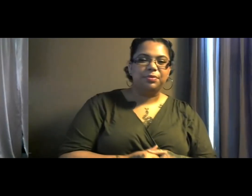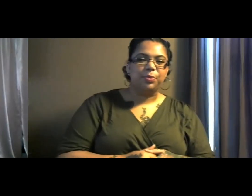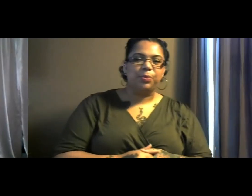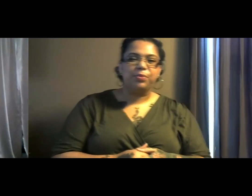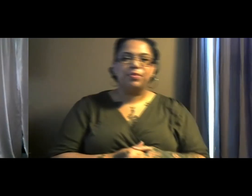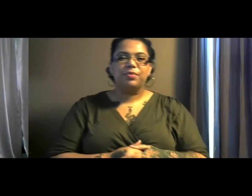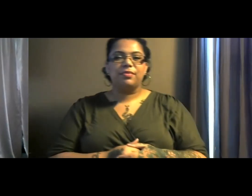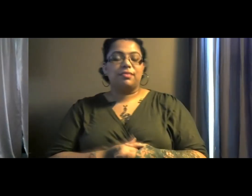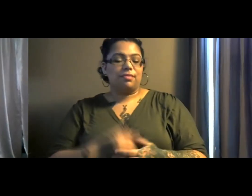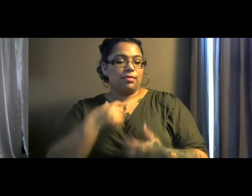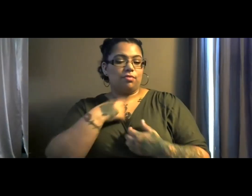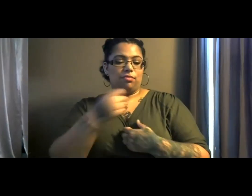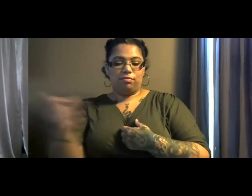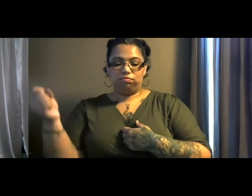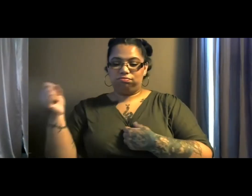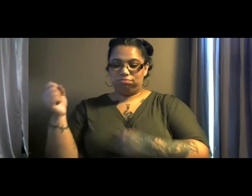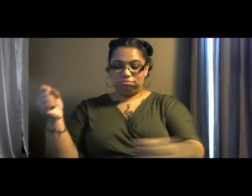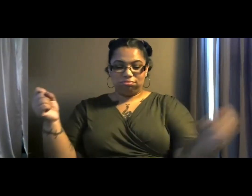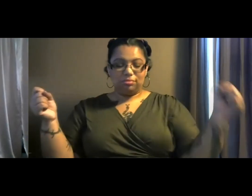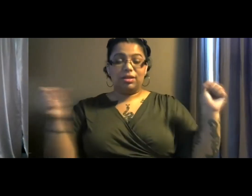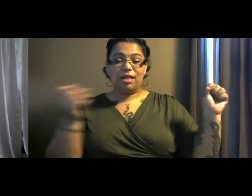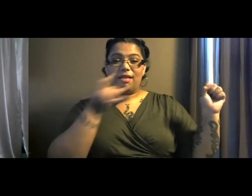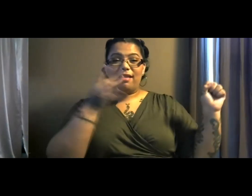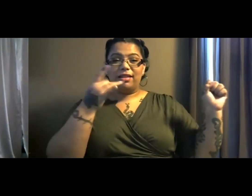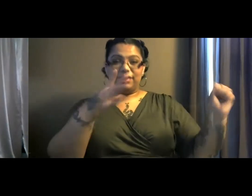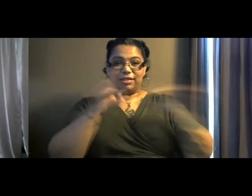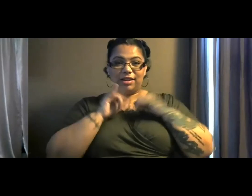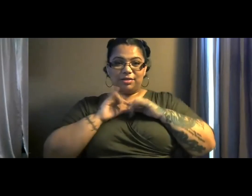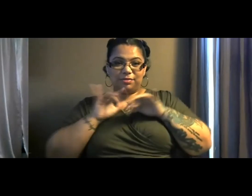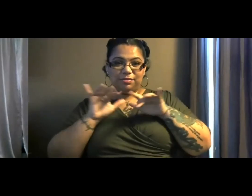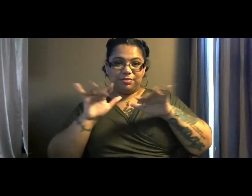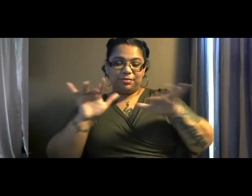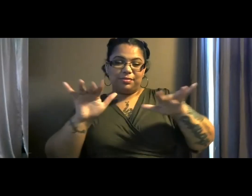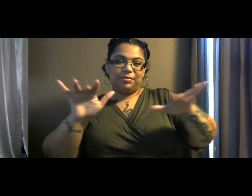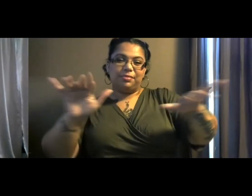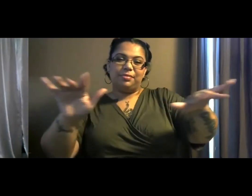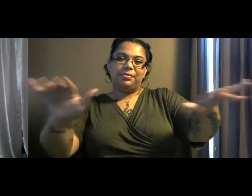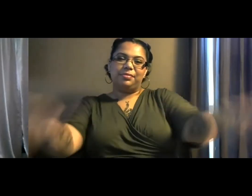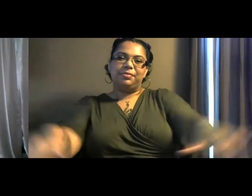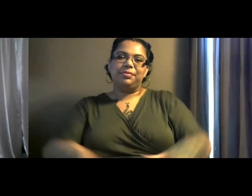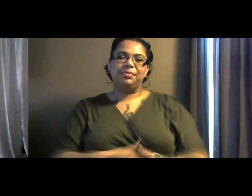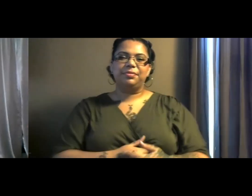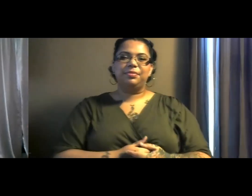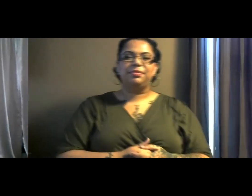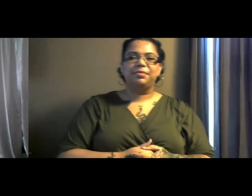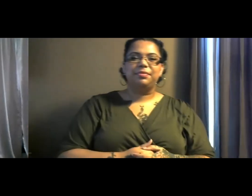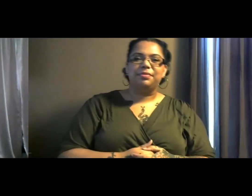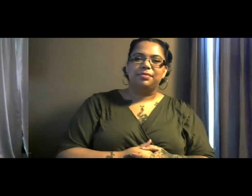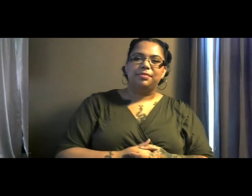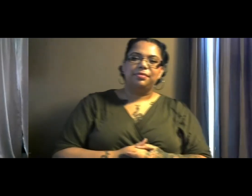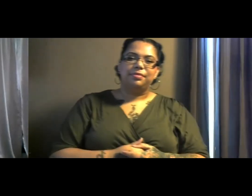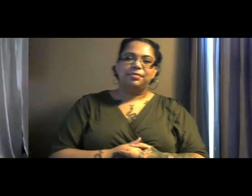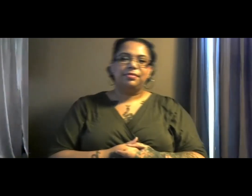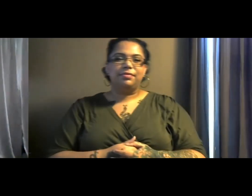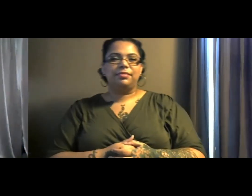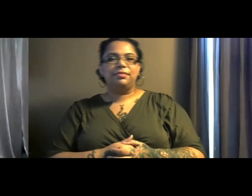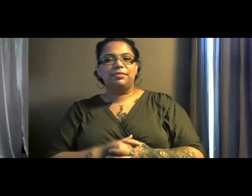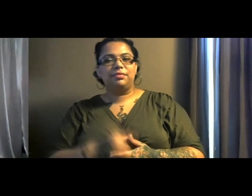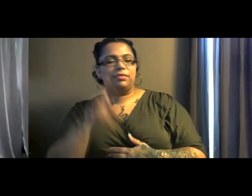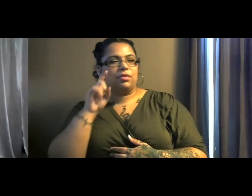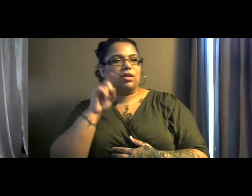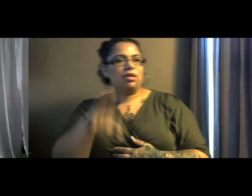Yeah, open up and let your light shine on. You got to break